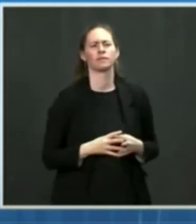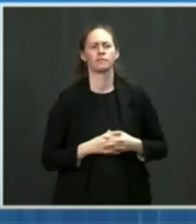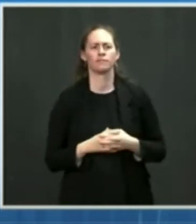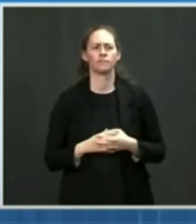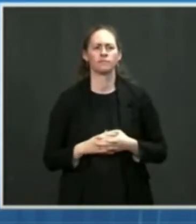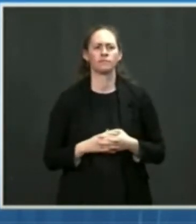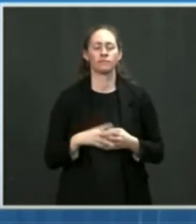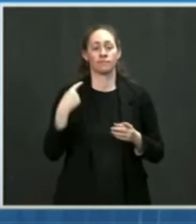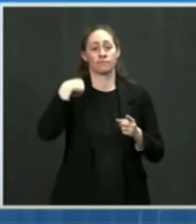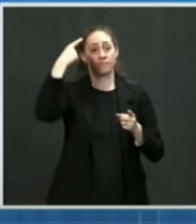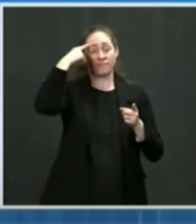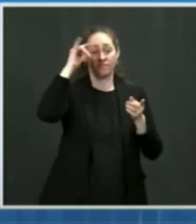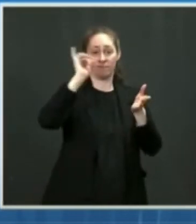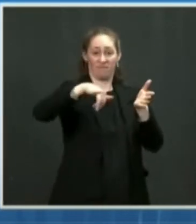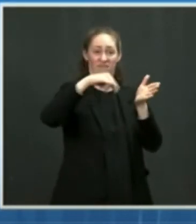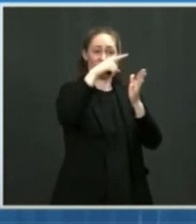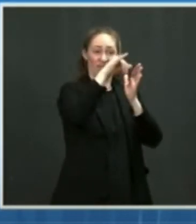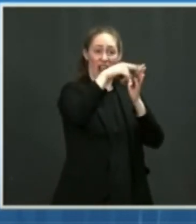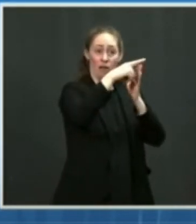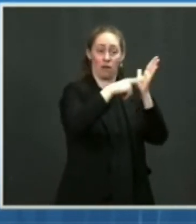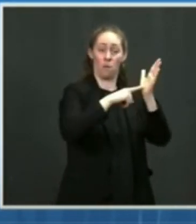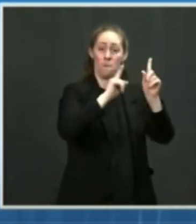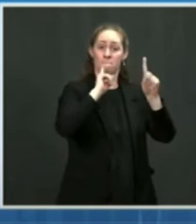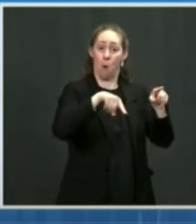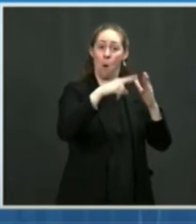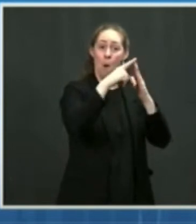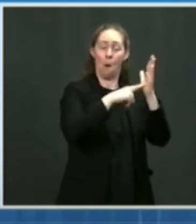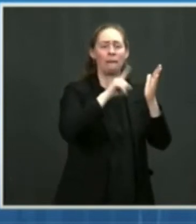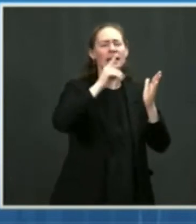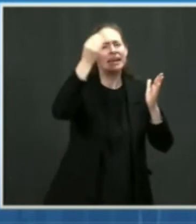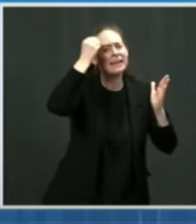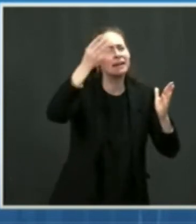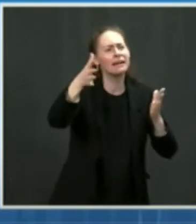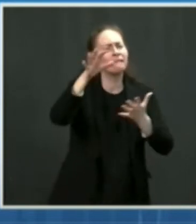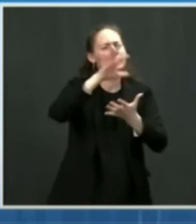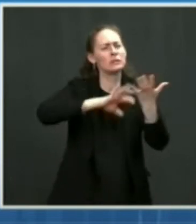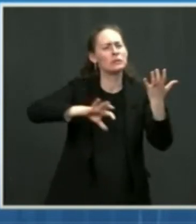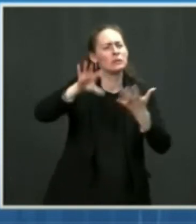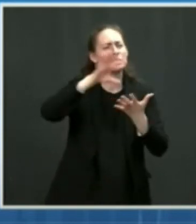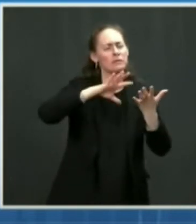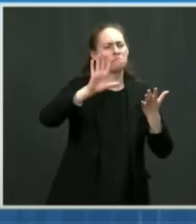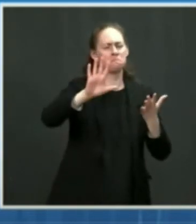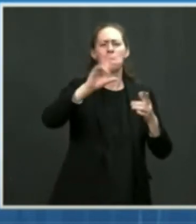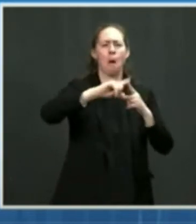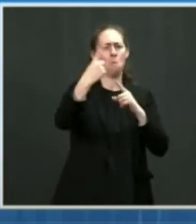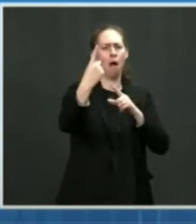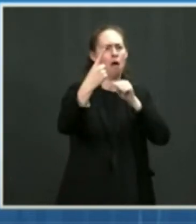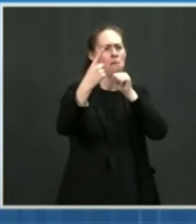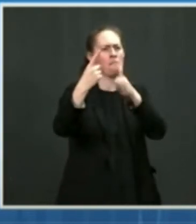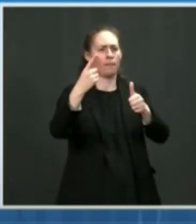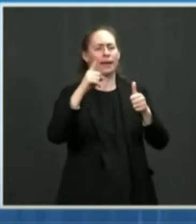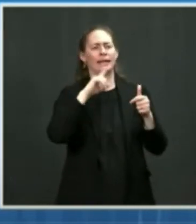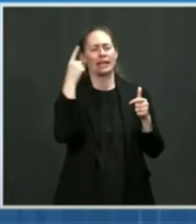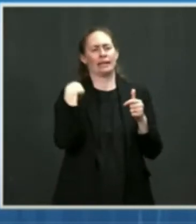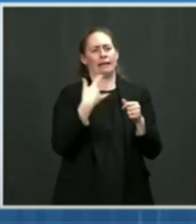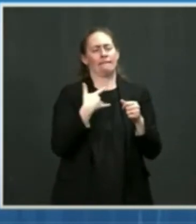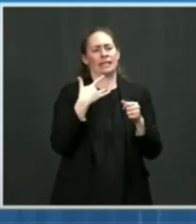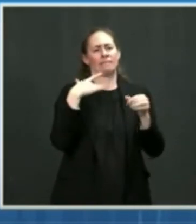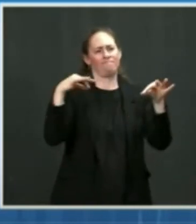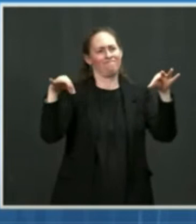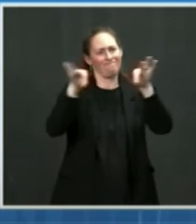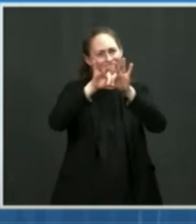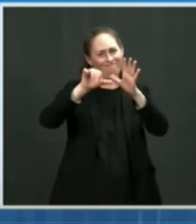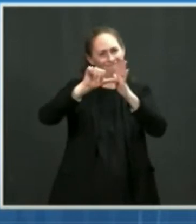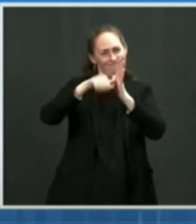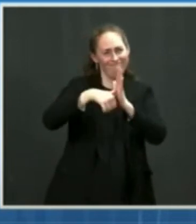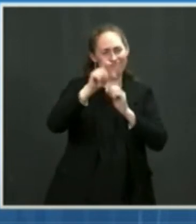possibly could be. The only thing that wasn't confusing about that was that you probably need 2 doses, the way we've been saying,